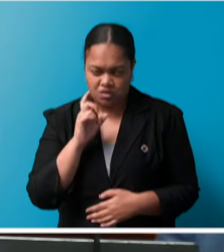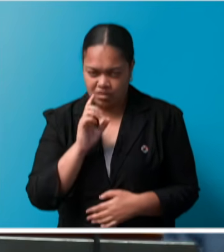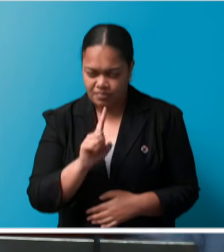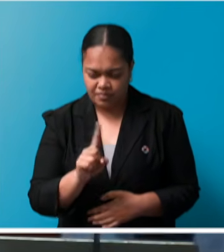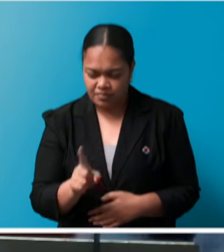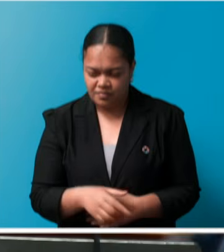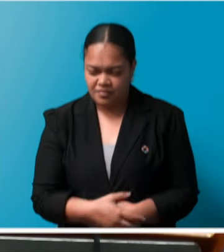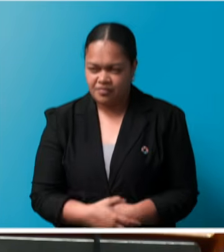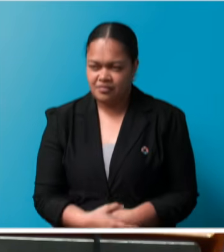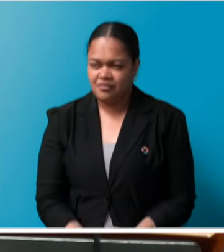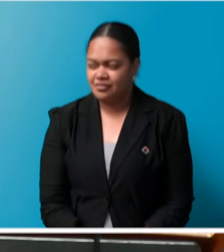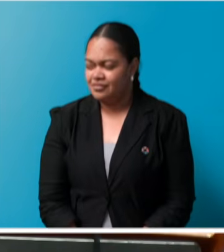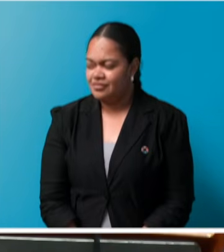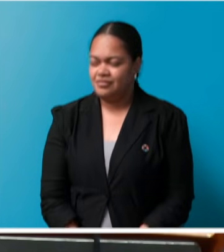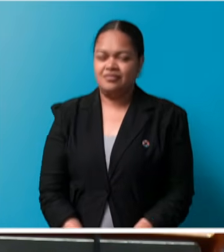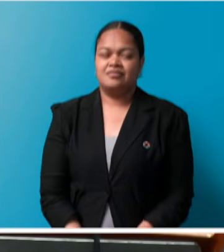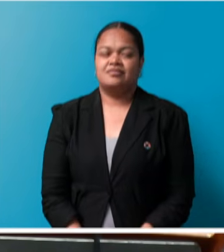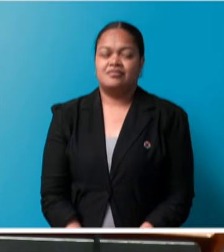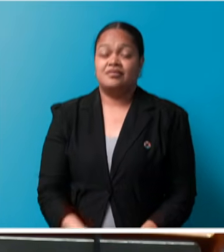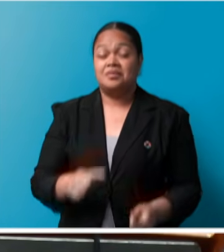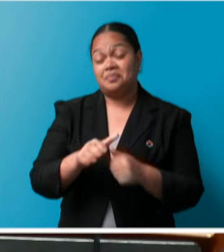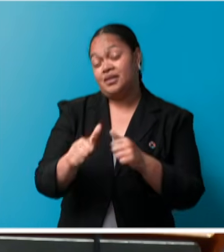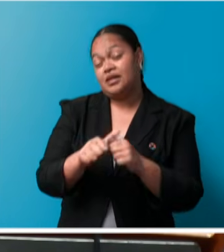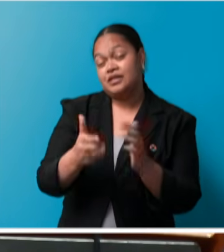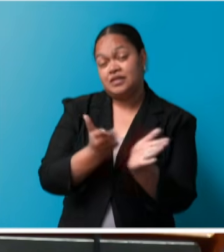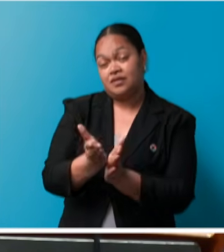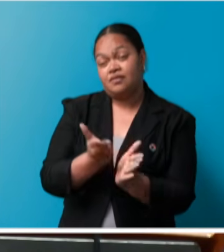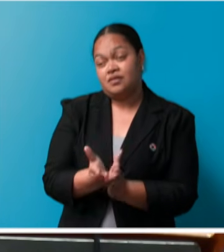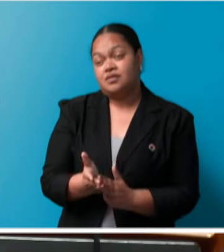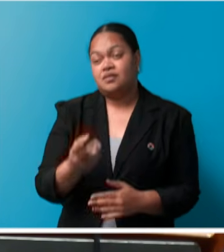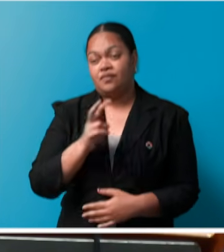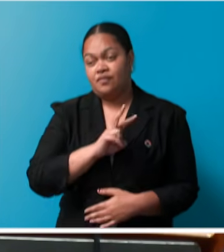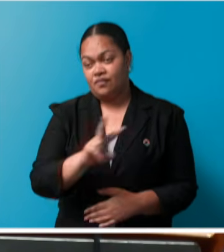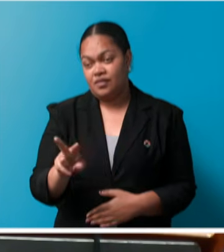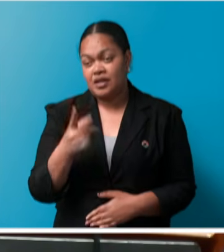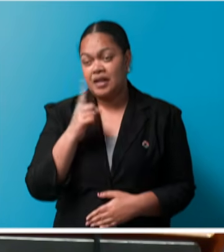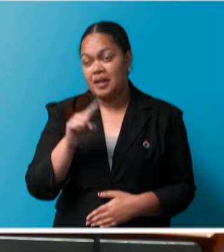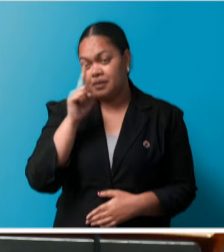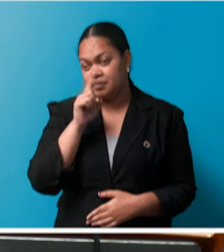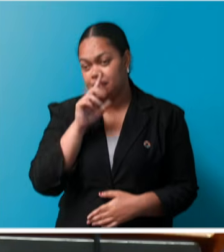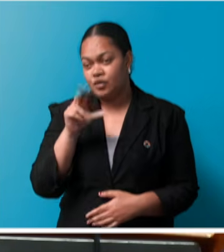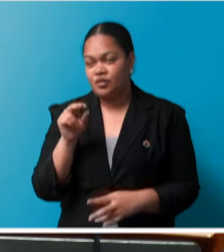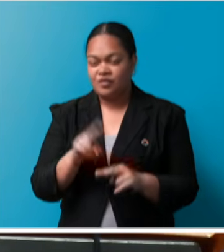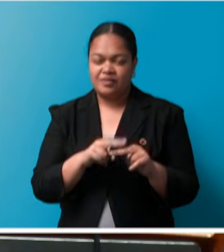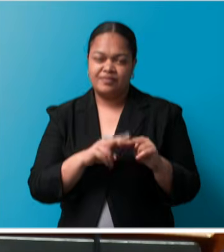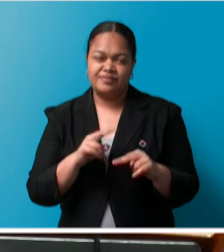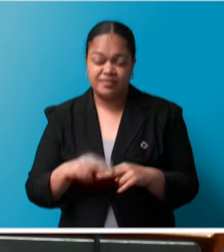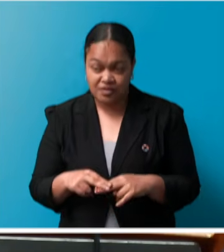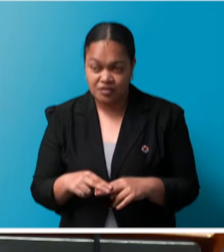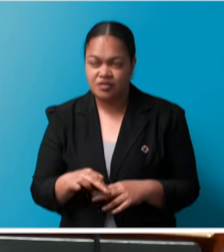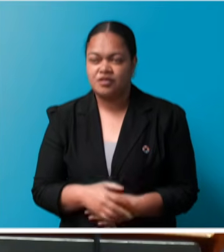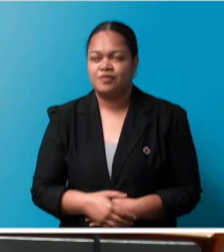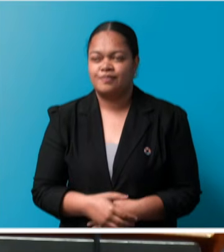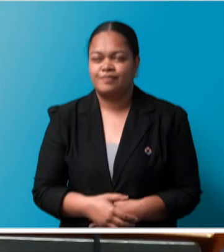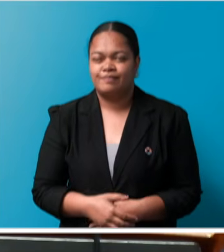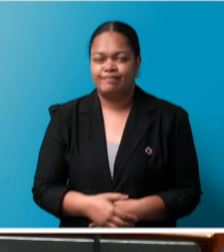up. Better services, lasting value, and the people of Fiji, that what they deserve.